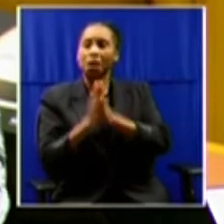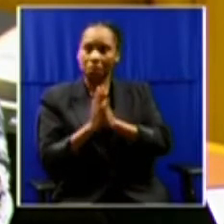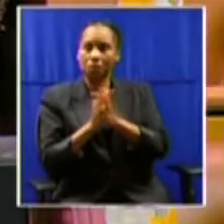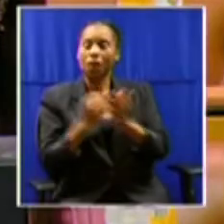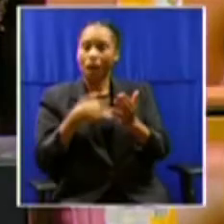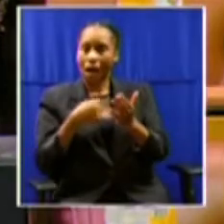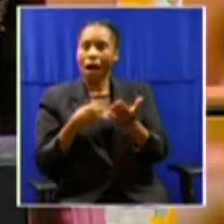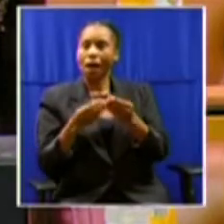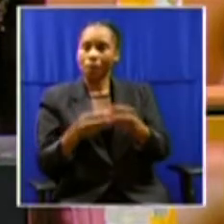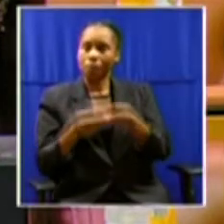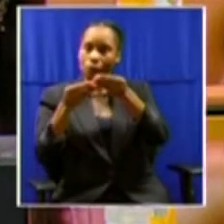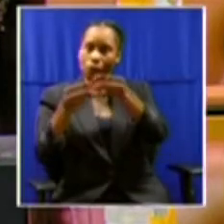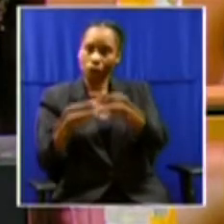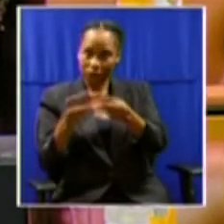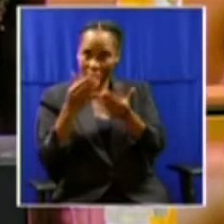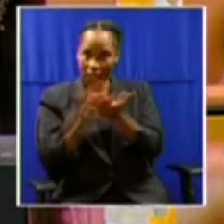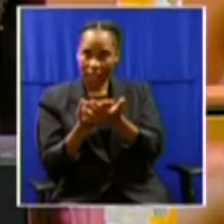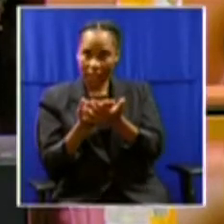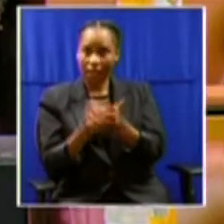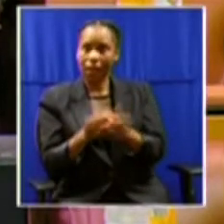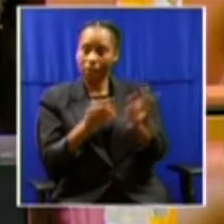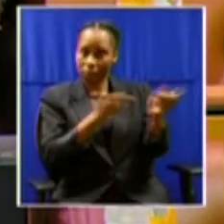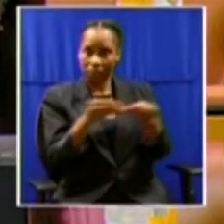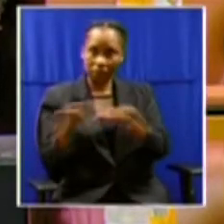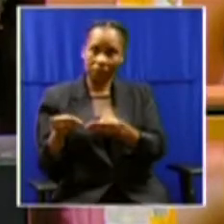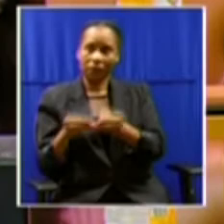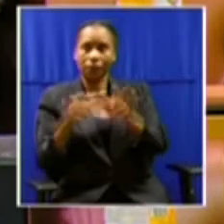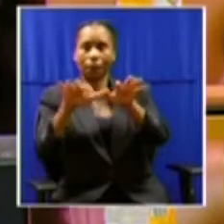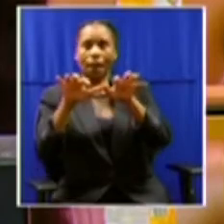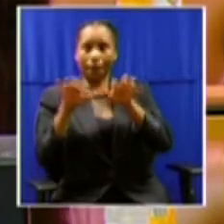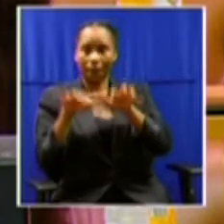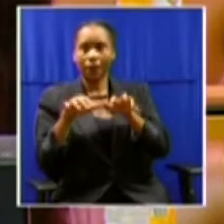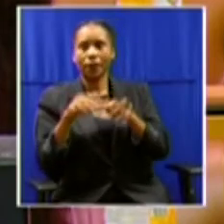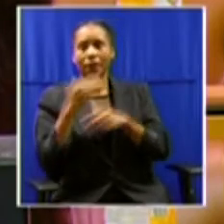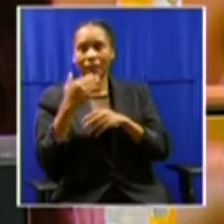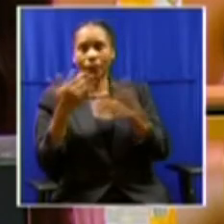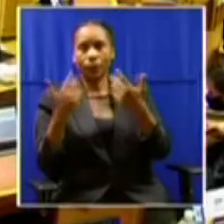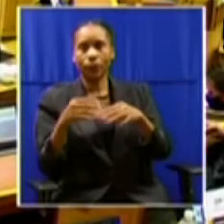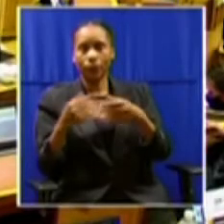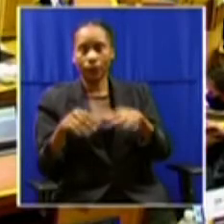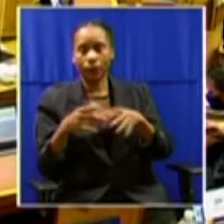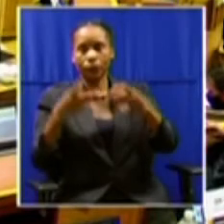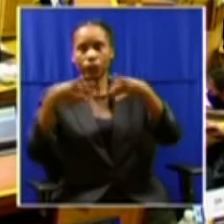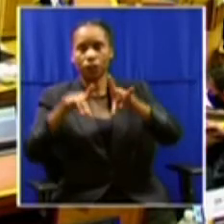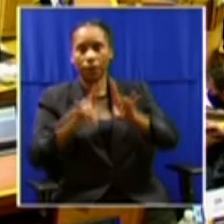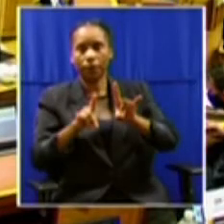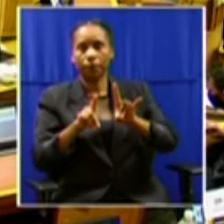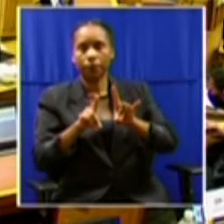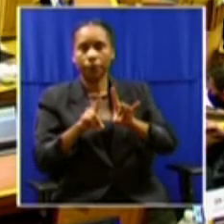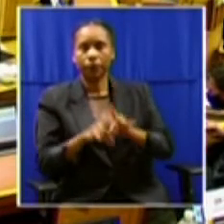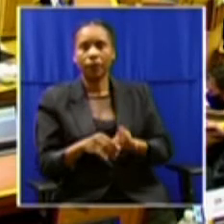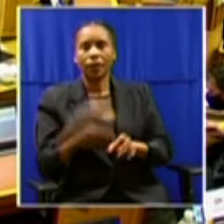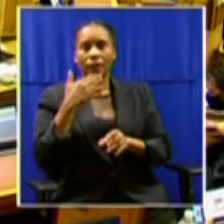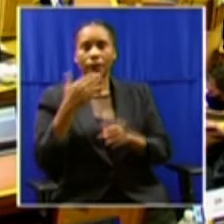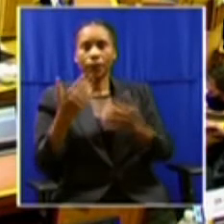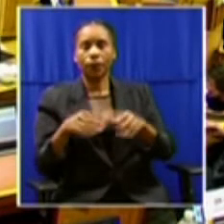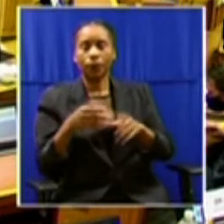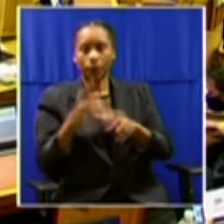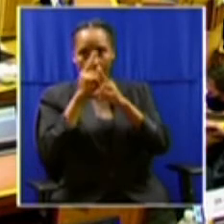can produce and send it to Parliament. Thank you very much, Chair. Thank you, Honorable